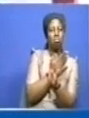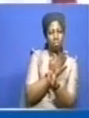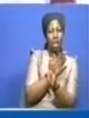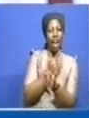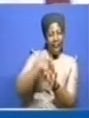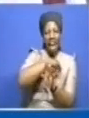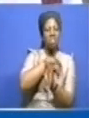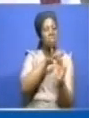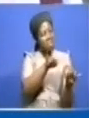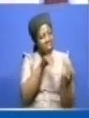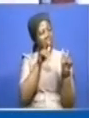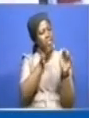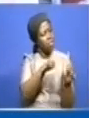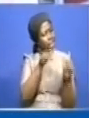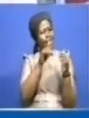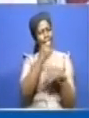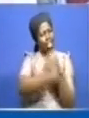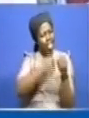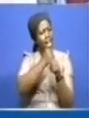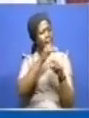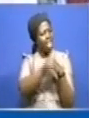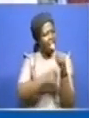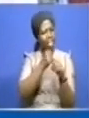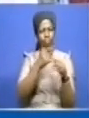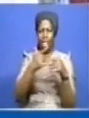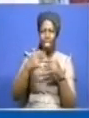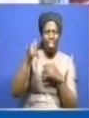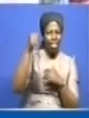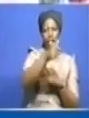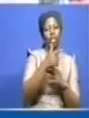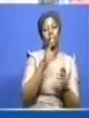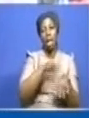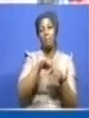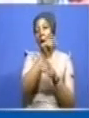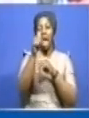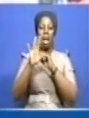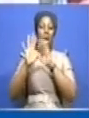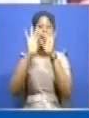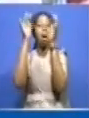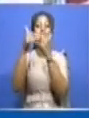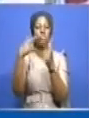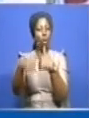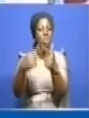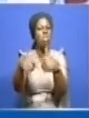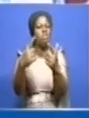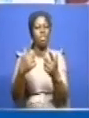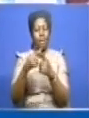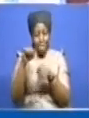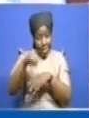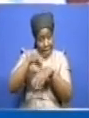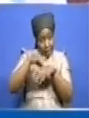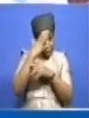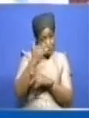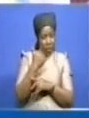the rest of the world was moving ahead. But this time round, because of the proactive nature that we adopted, because